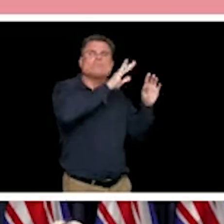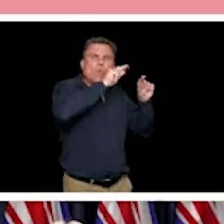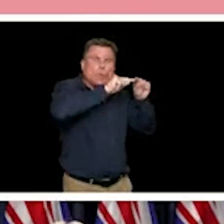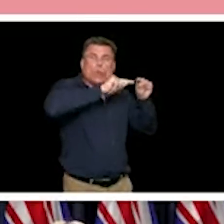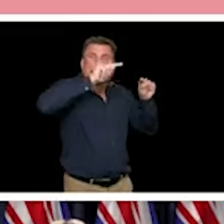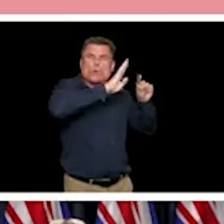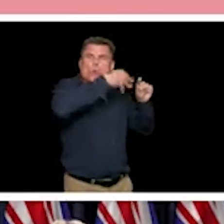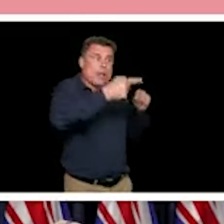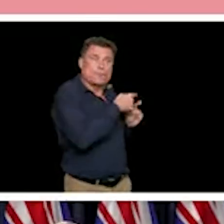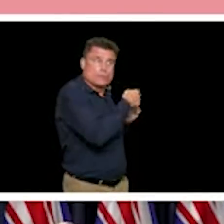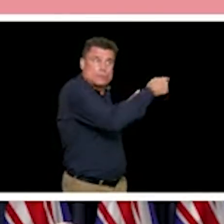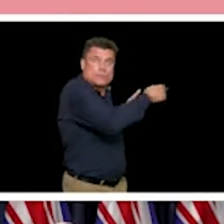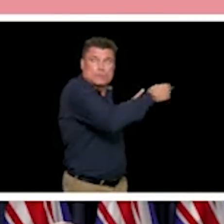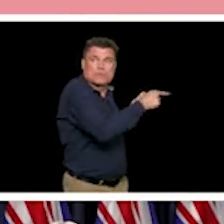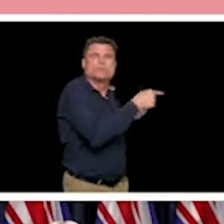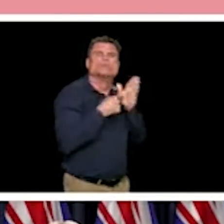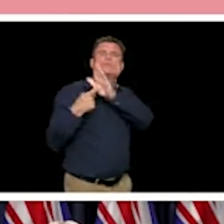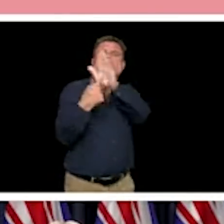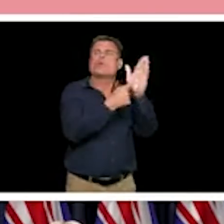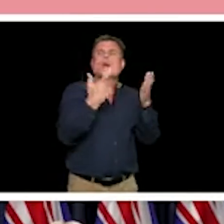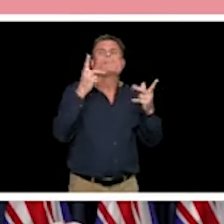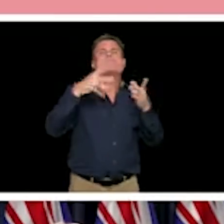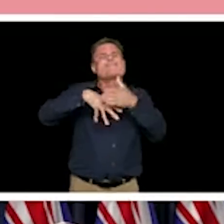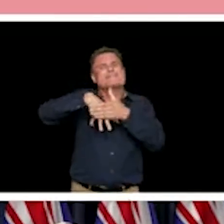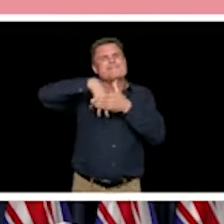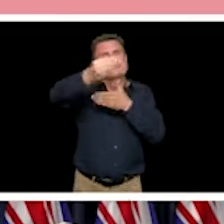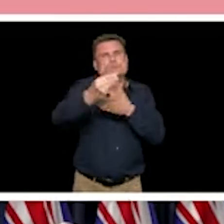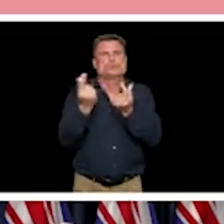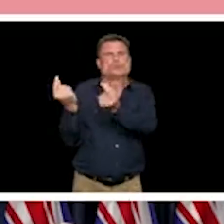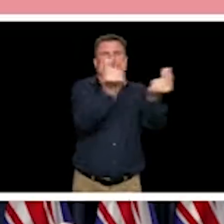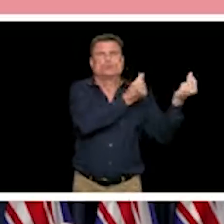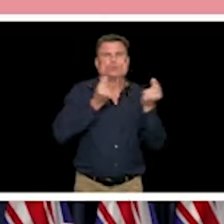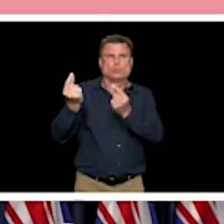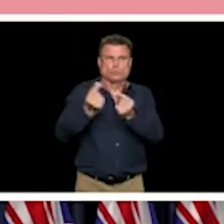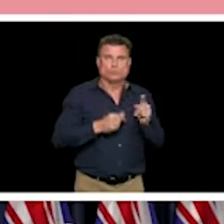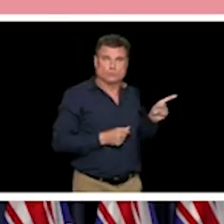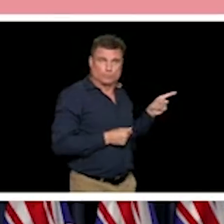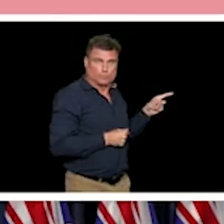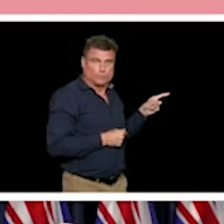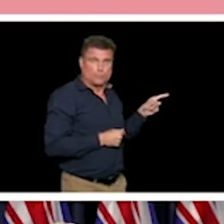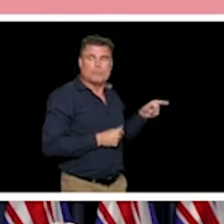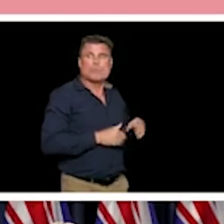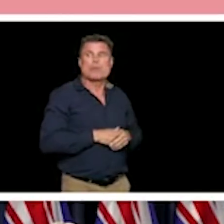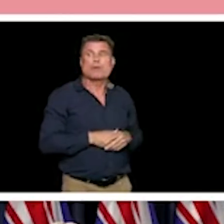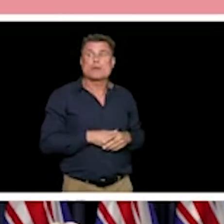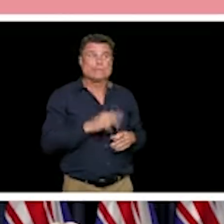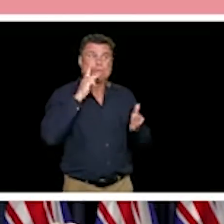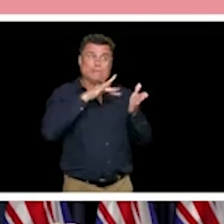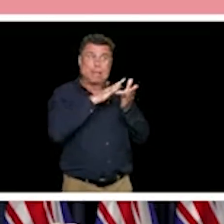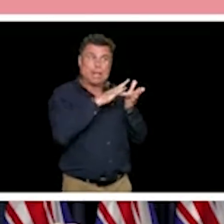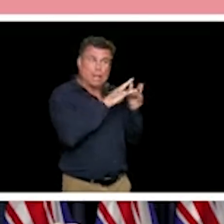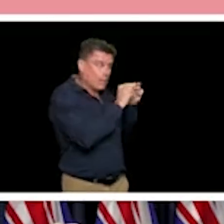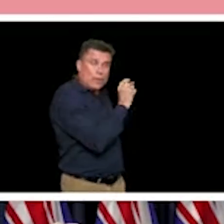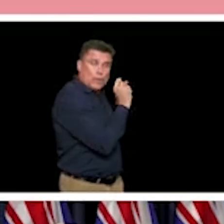BC and where that is putting us in terms of potential for the outbreaks to grow. This is our mobility data, and